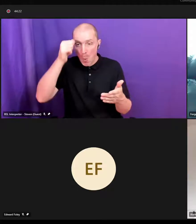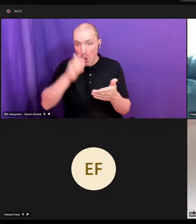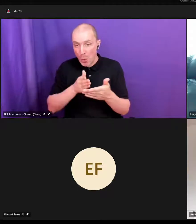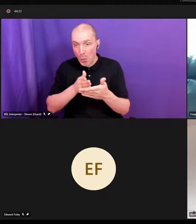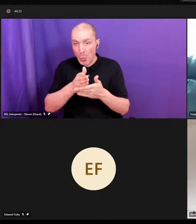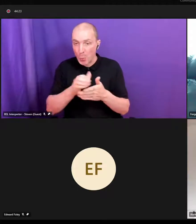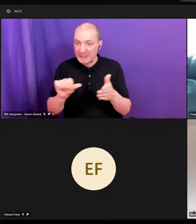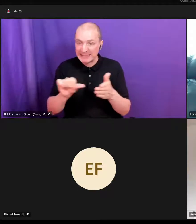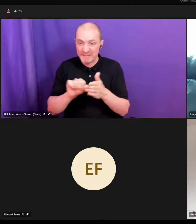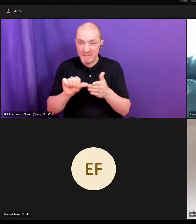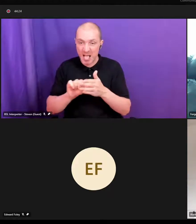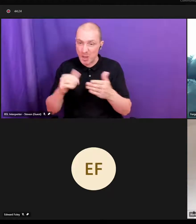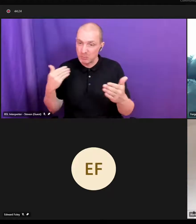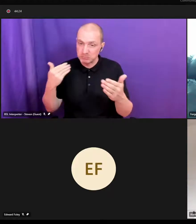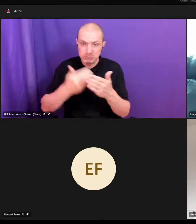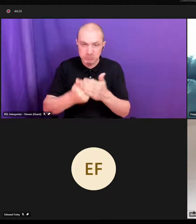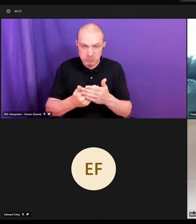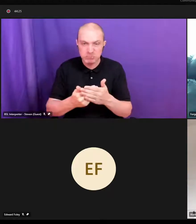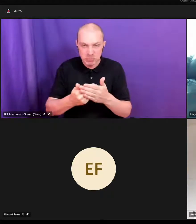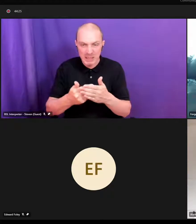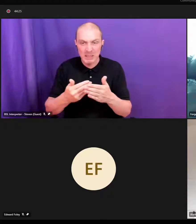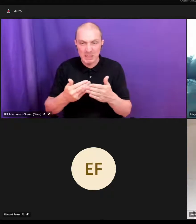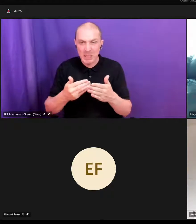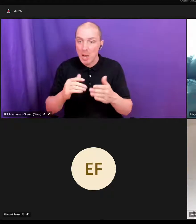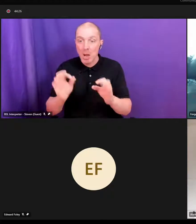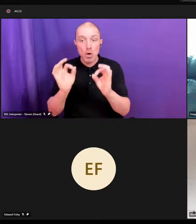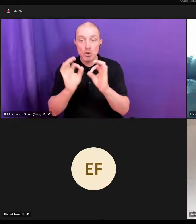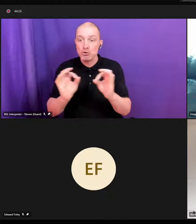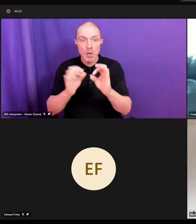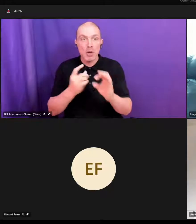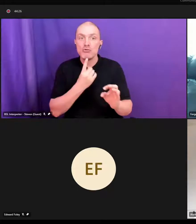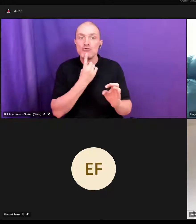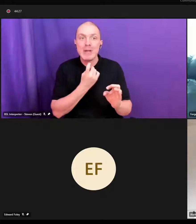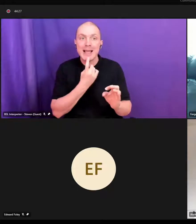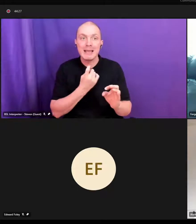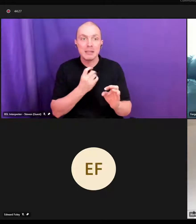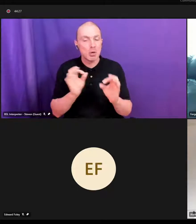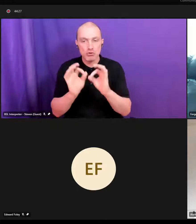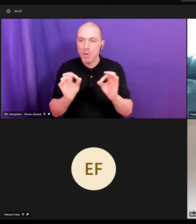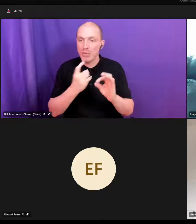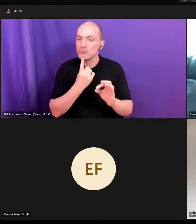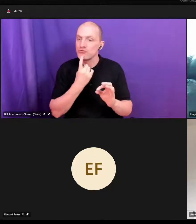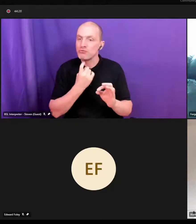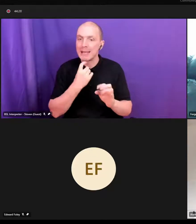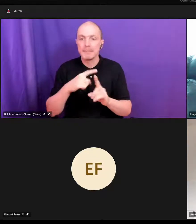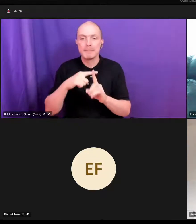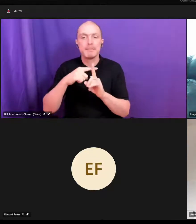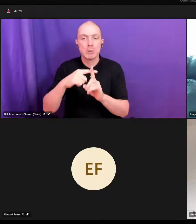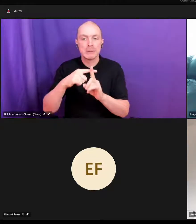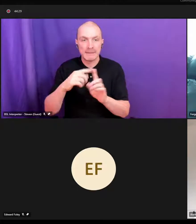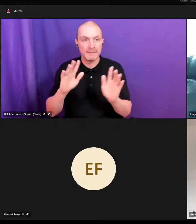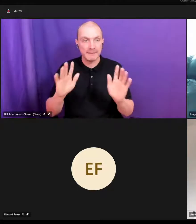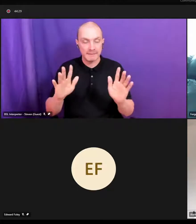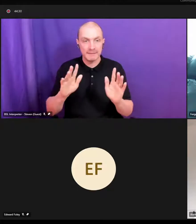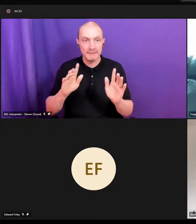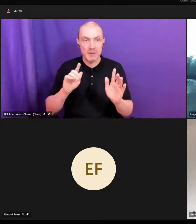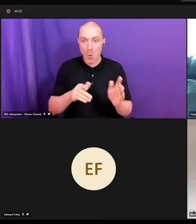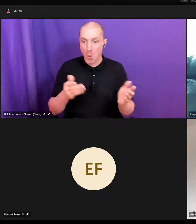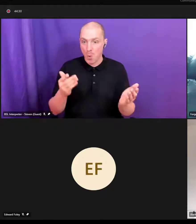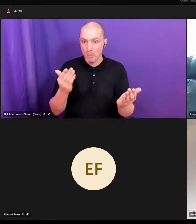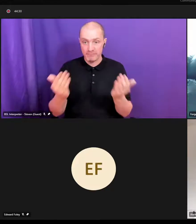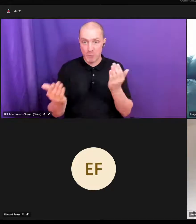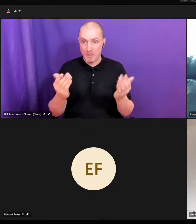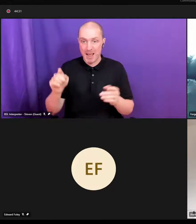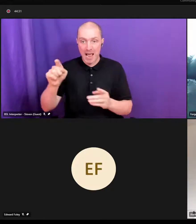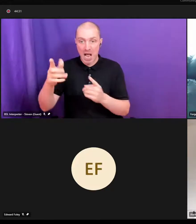would highlight that there's actually no reds, which is good to see. In terms of achievements, just a